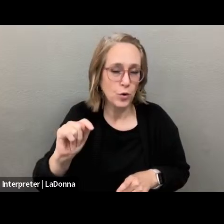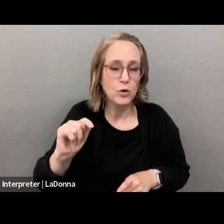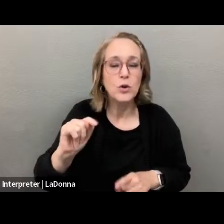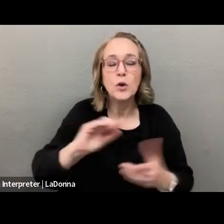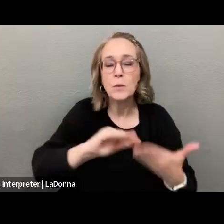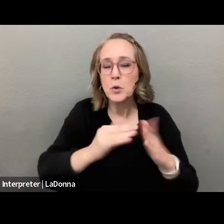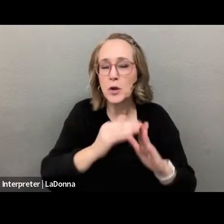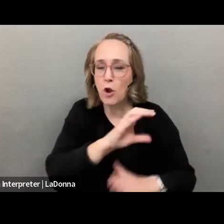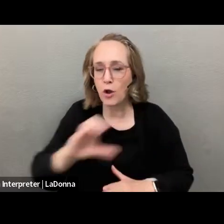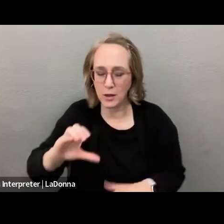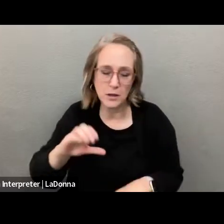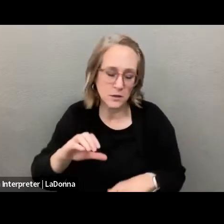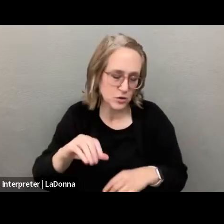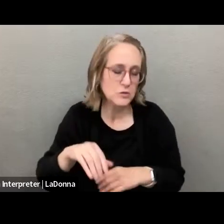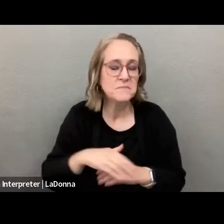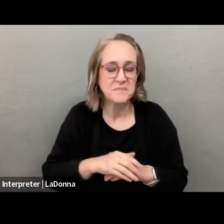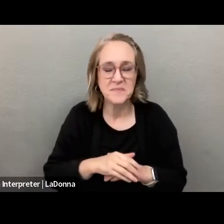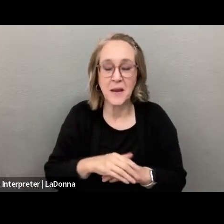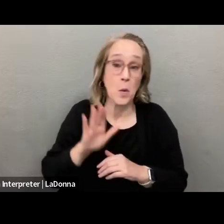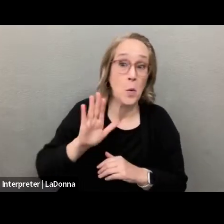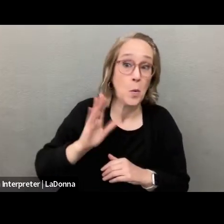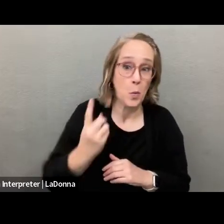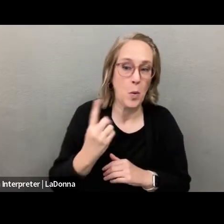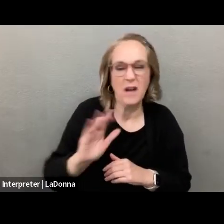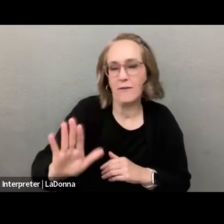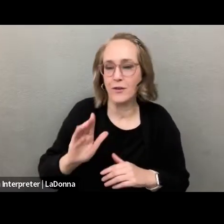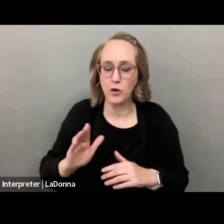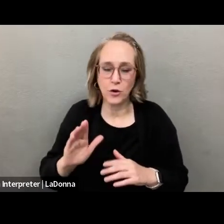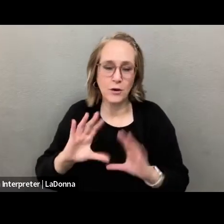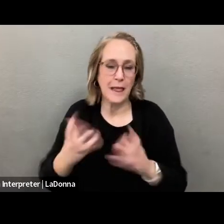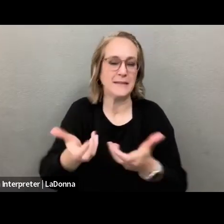be really fun, and I'm looking forward to that.